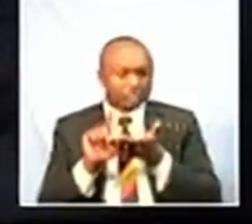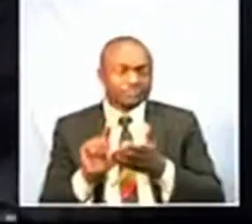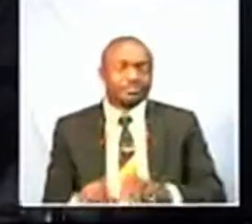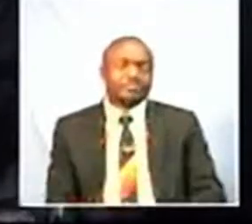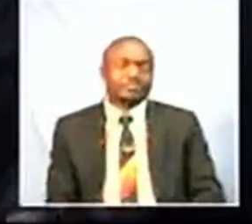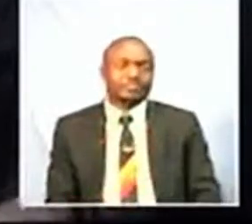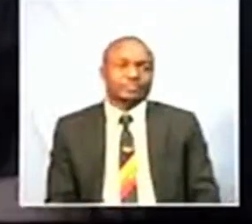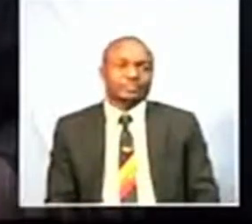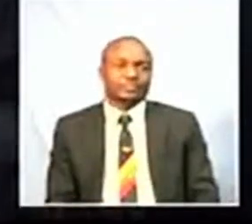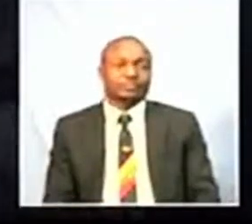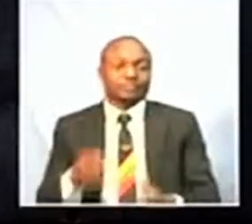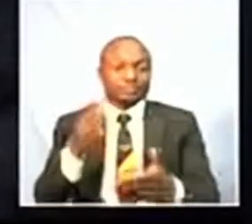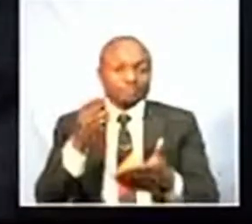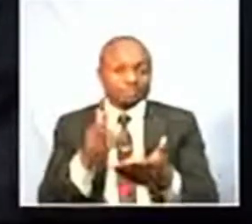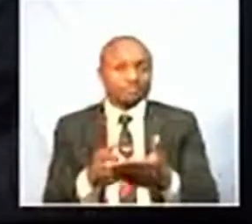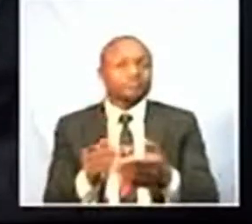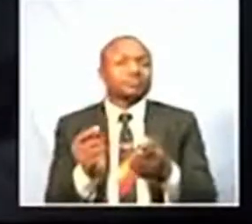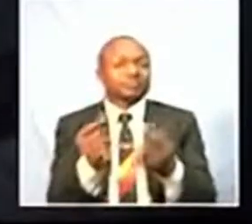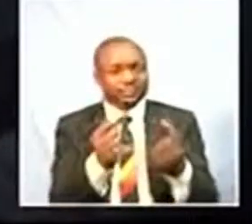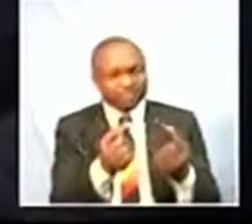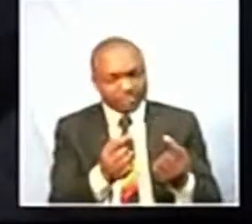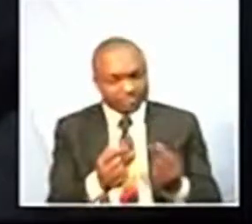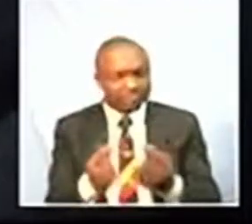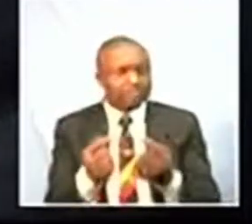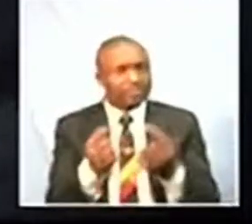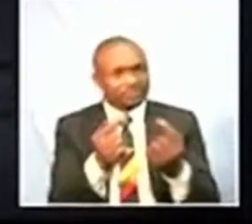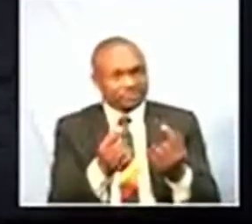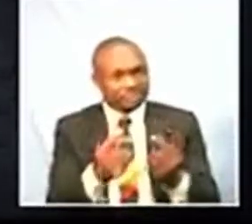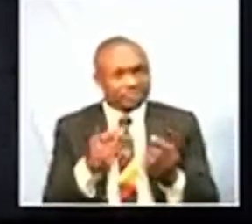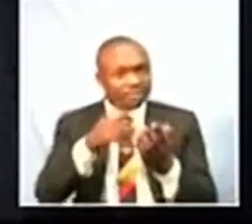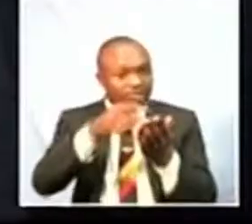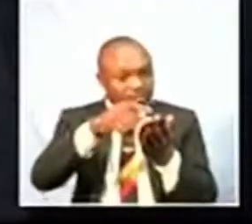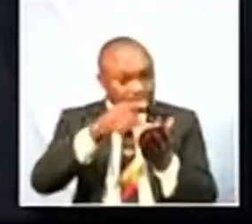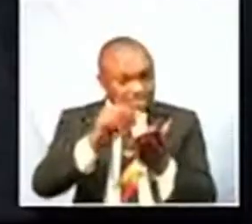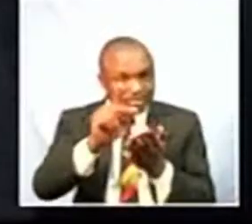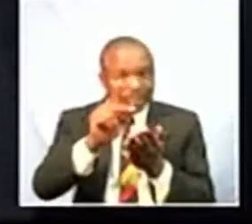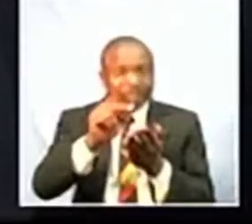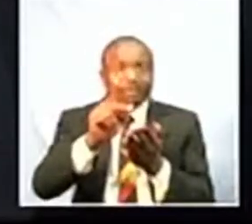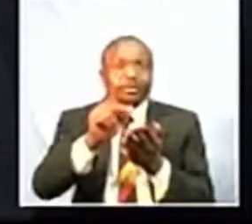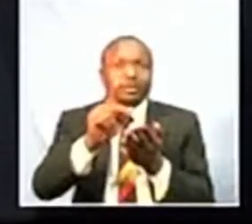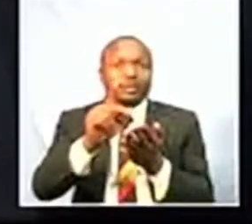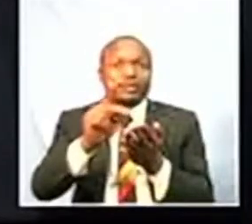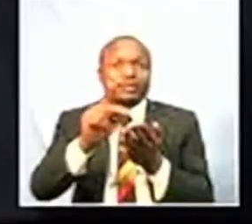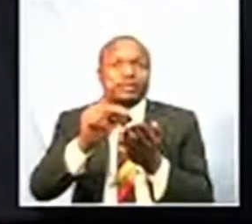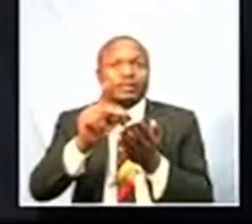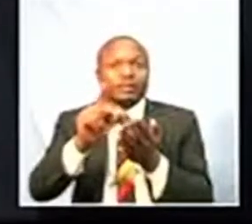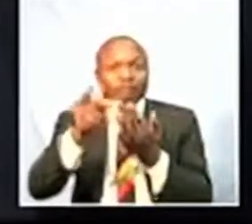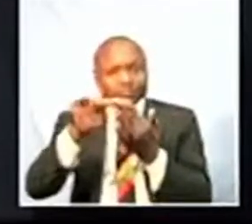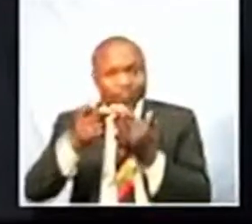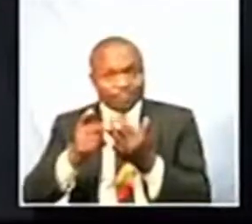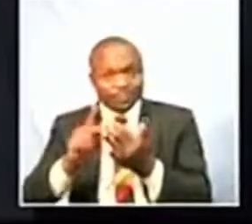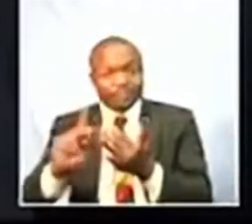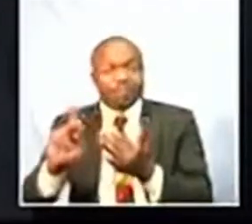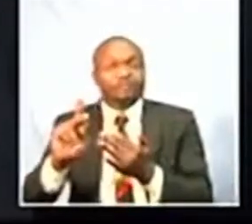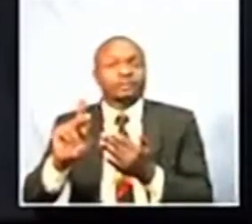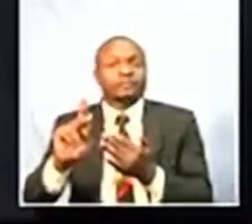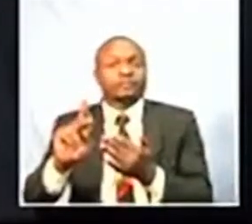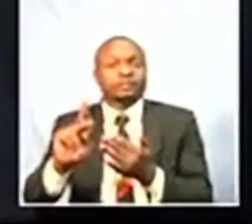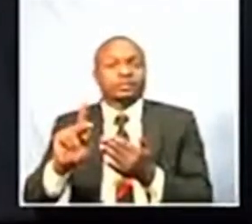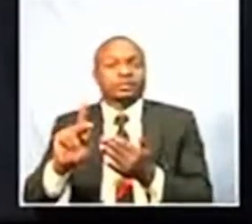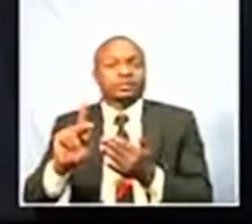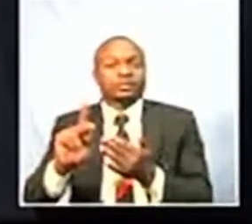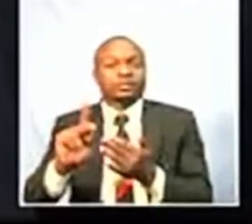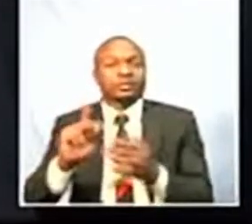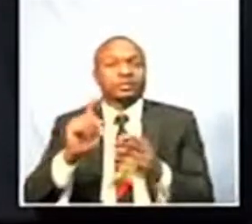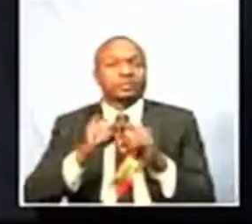So this is the situation where you pay in advance to the contractors without following laid